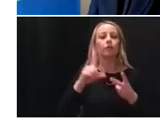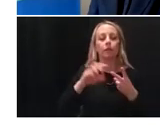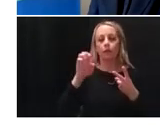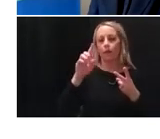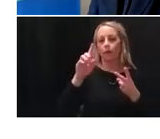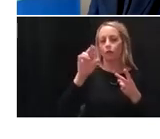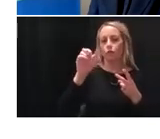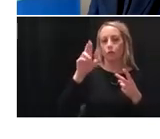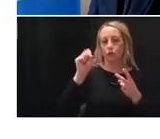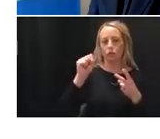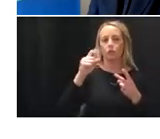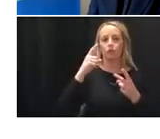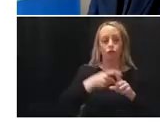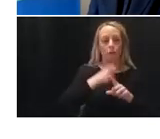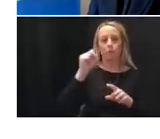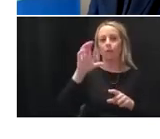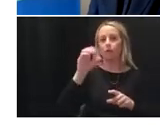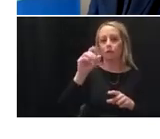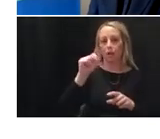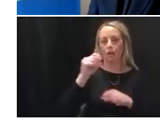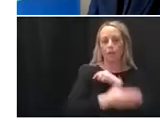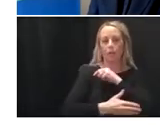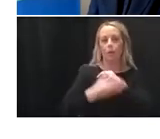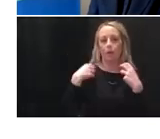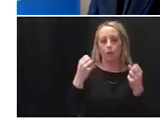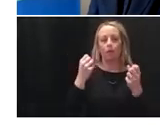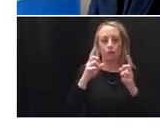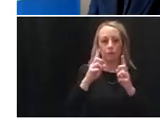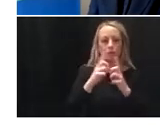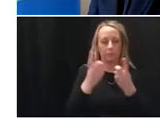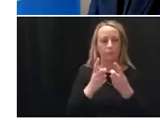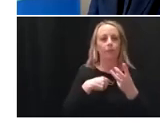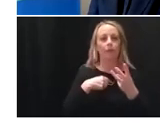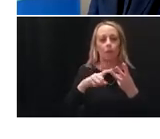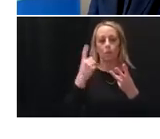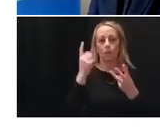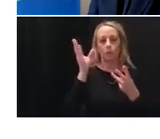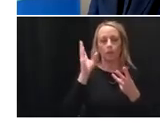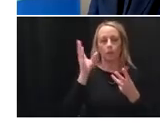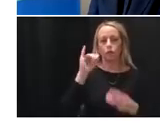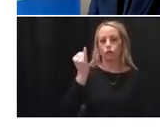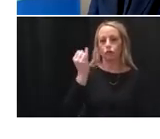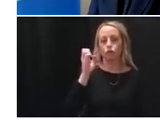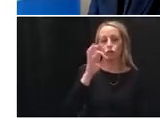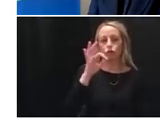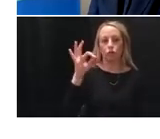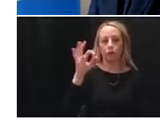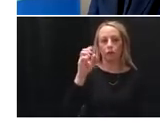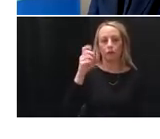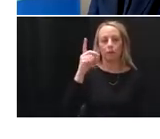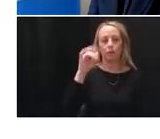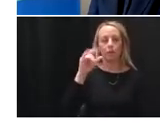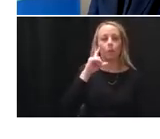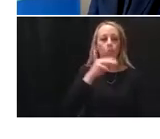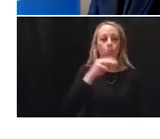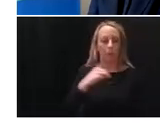Scott County Health Department, and then we also have a speaker who is Jeff Deppe, who is a member of the Rock Island County